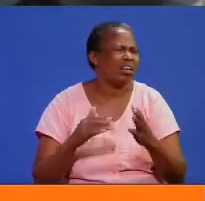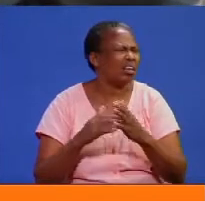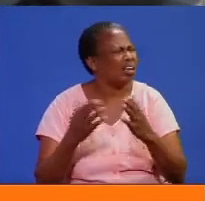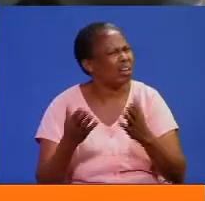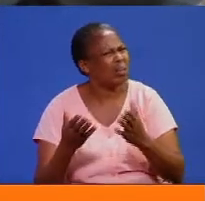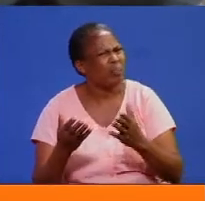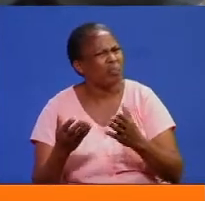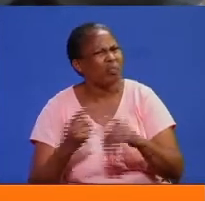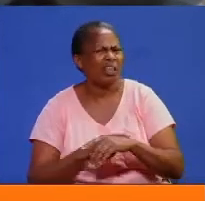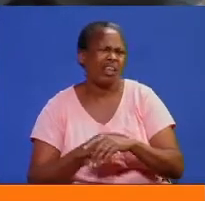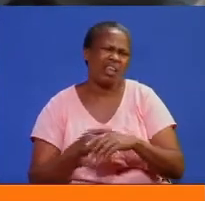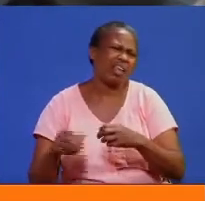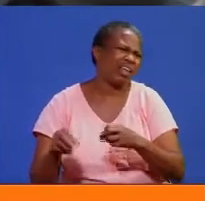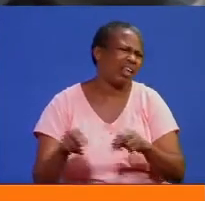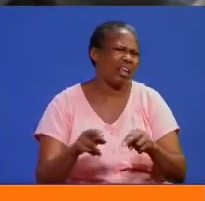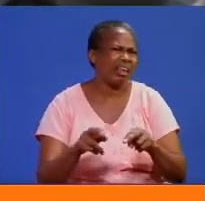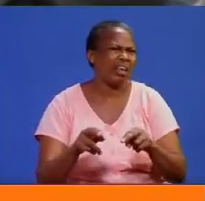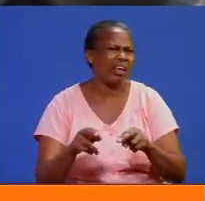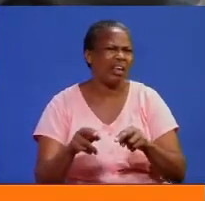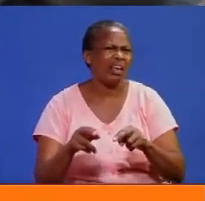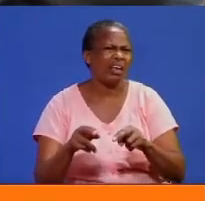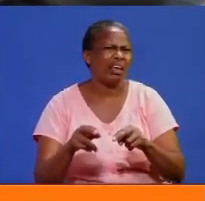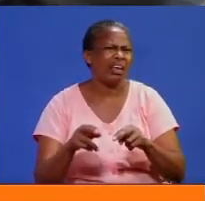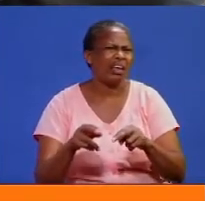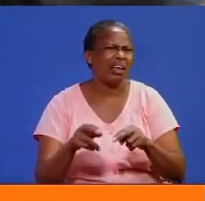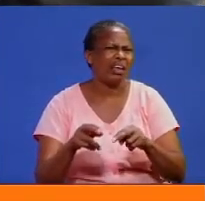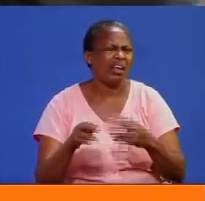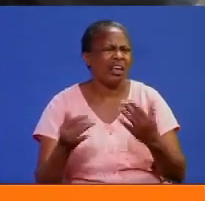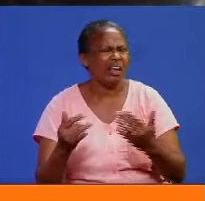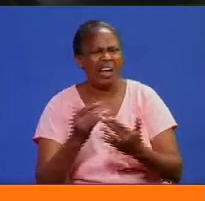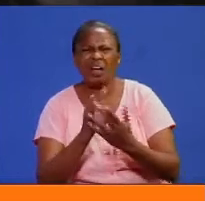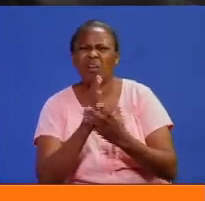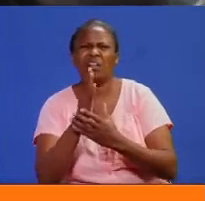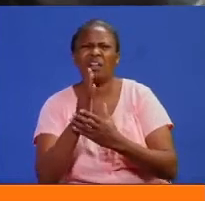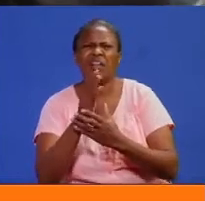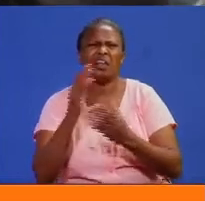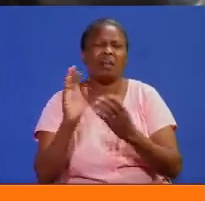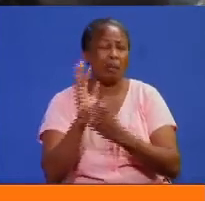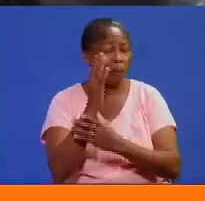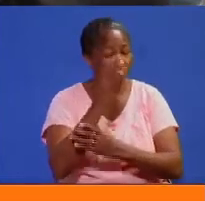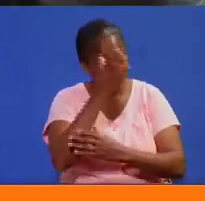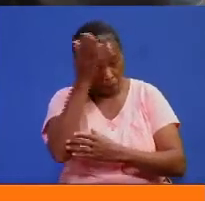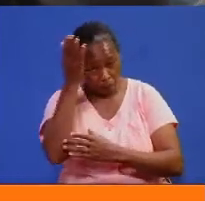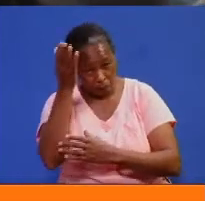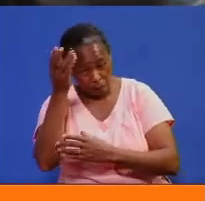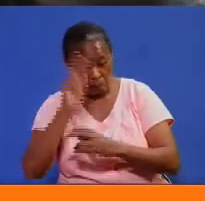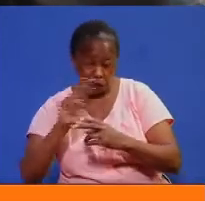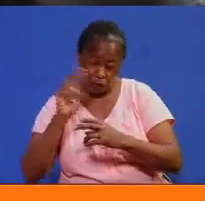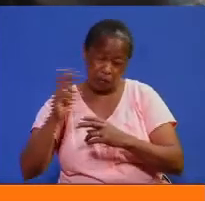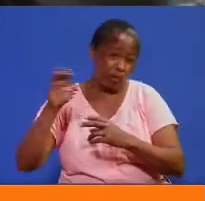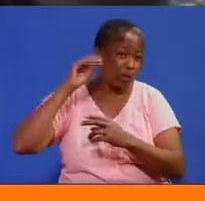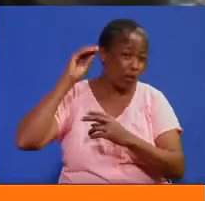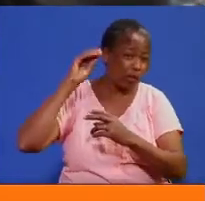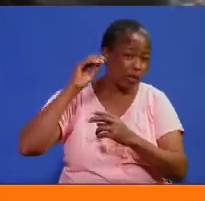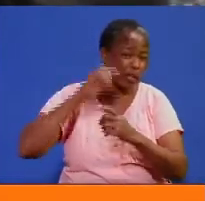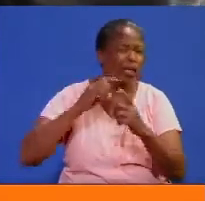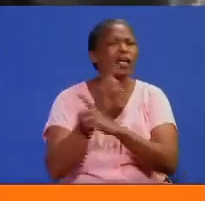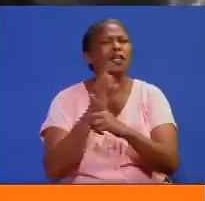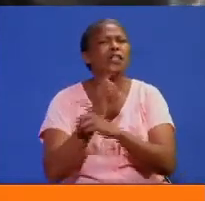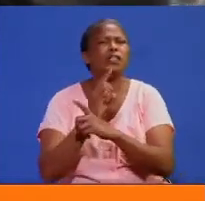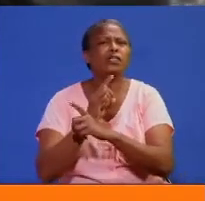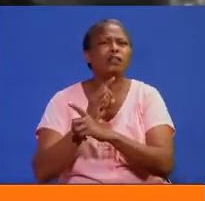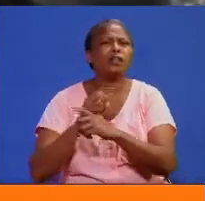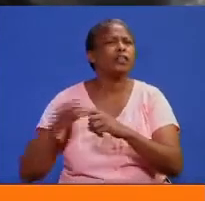mpangilio wangejaribu kudivert magari upande ile ingine sipitie upande ile ingine sisikuje upande ile nini iko jamu